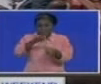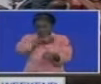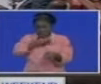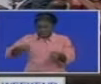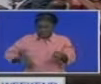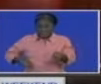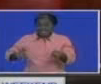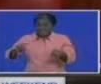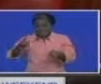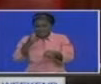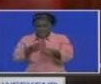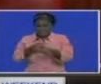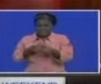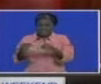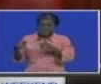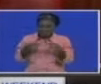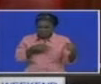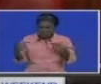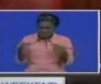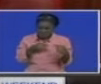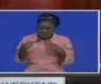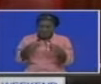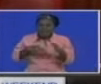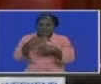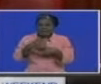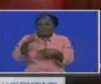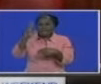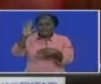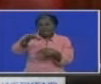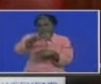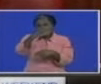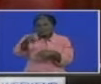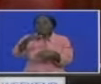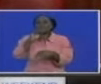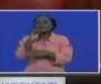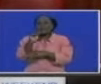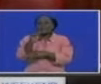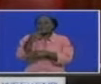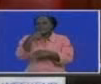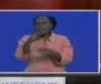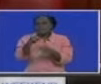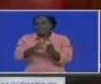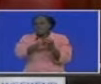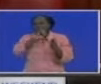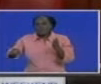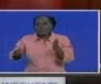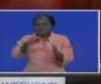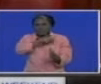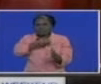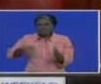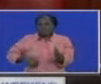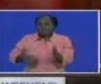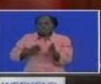entangled in a power tussle just after members of the National Assembly demanded that the Senate is scrapped through a national